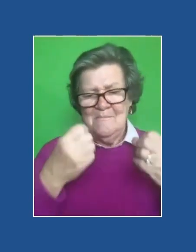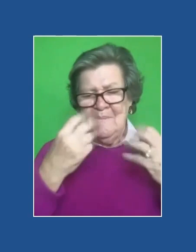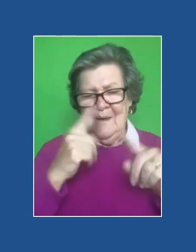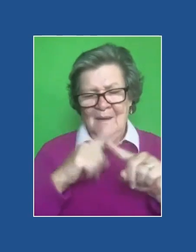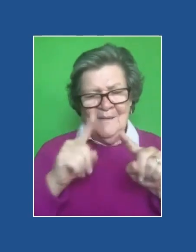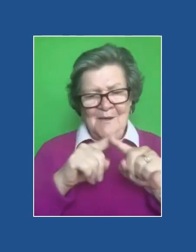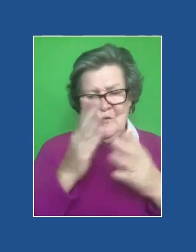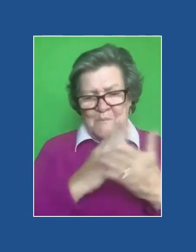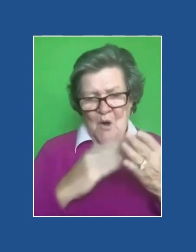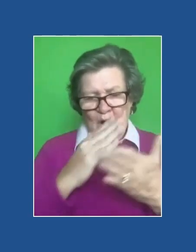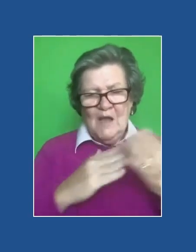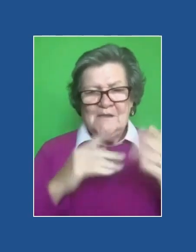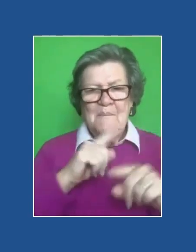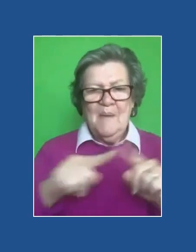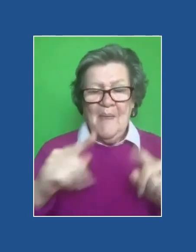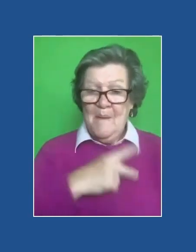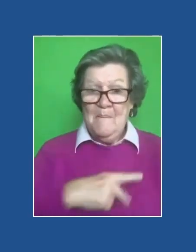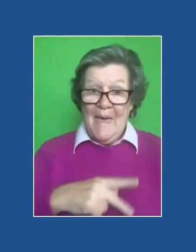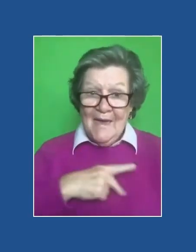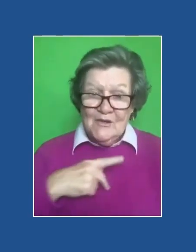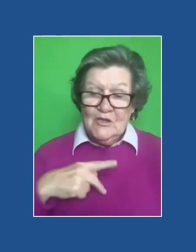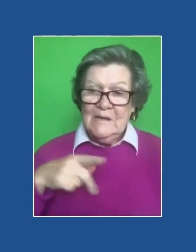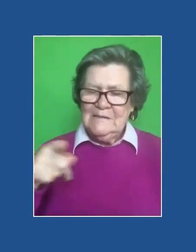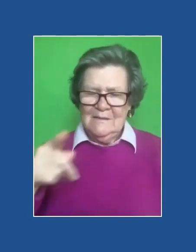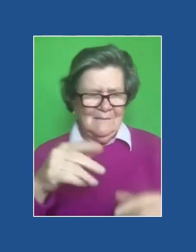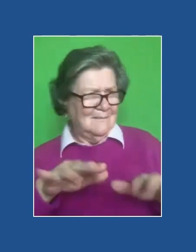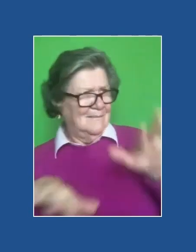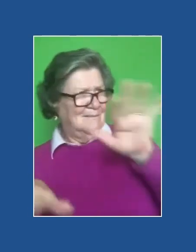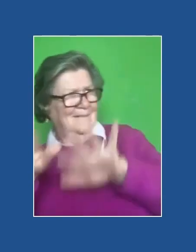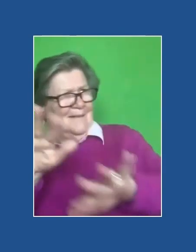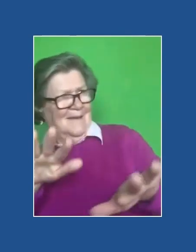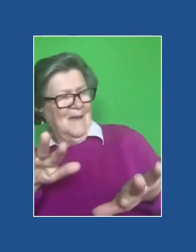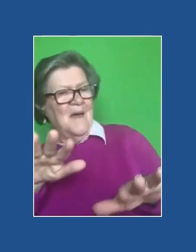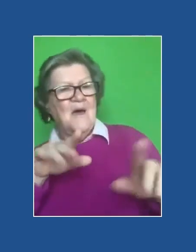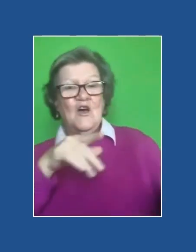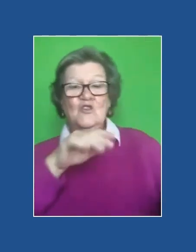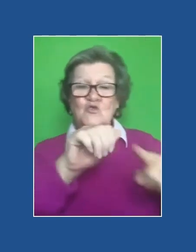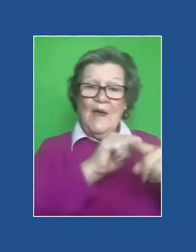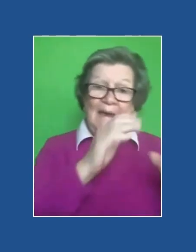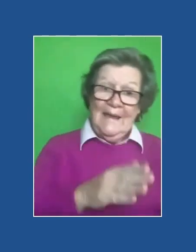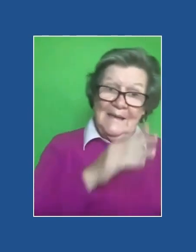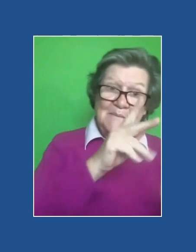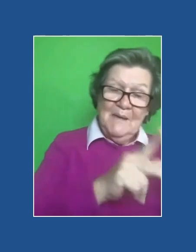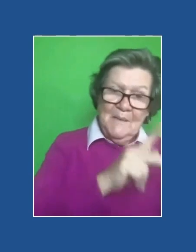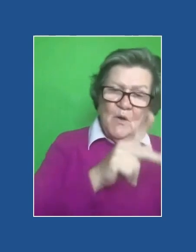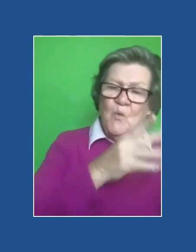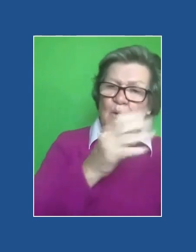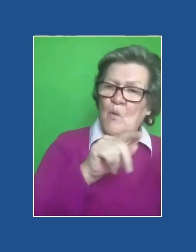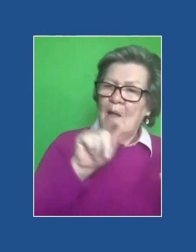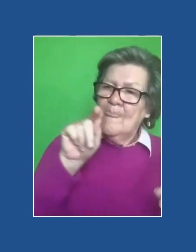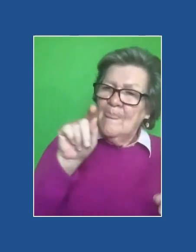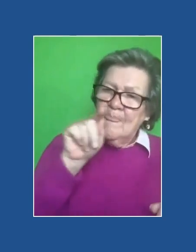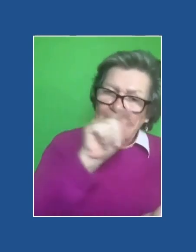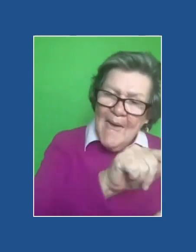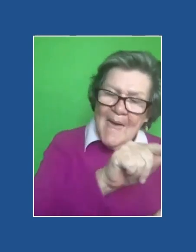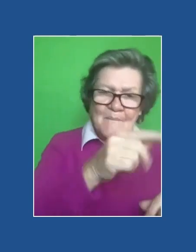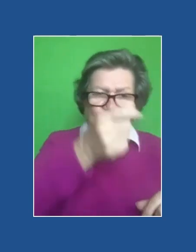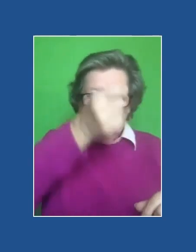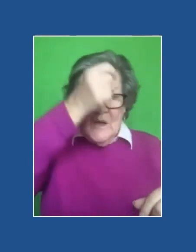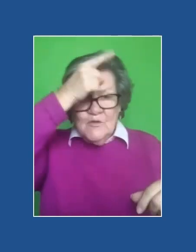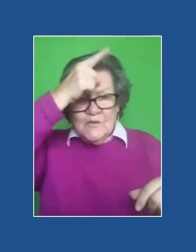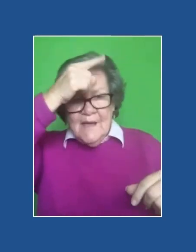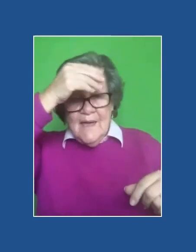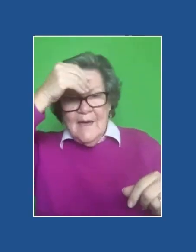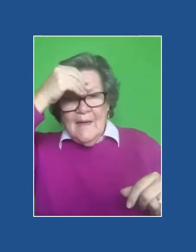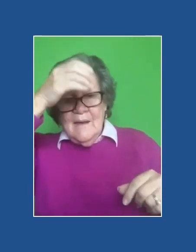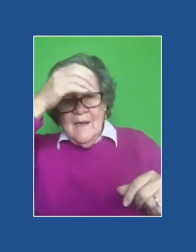so we want our trainees to be able to help our patients understand that this is not simply another thing that we're asking them to do,